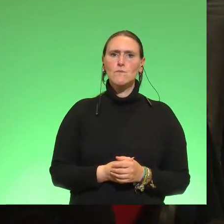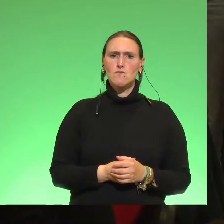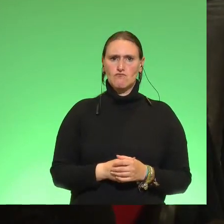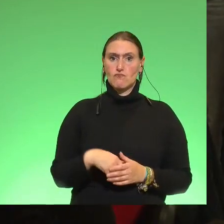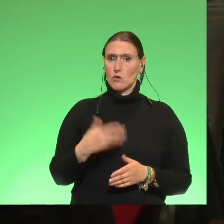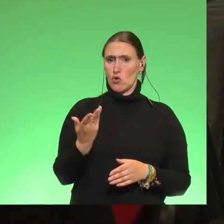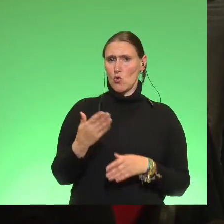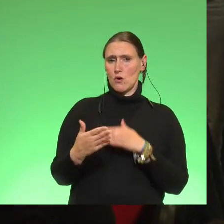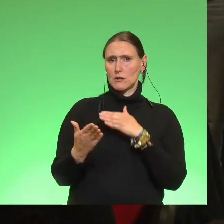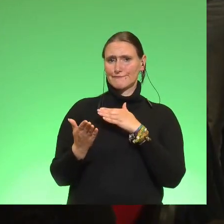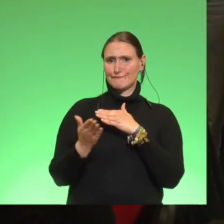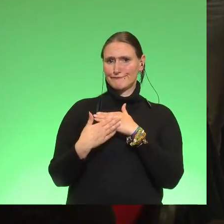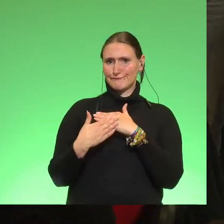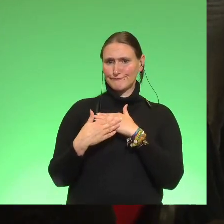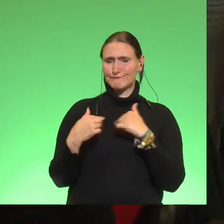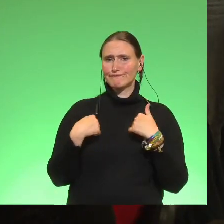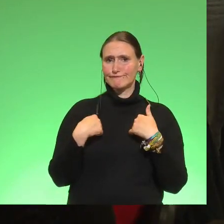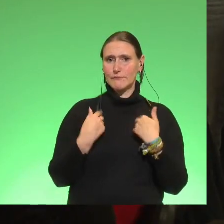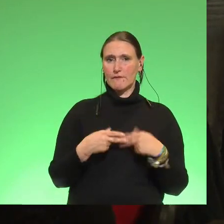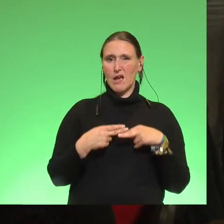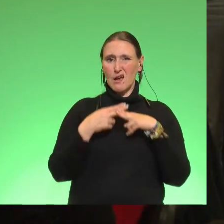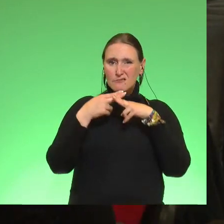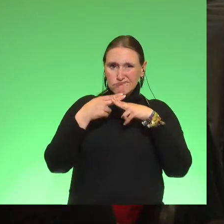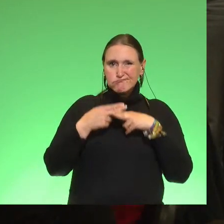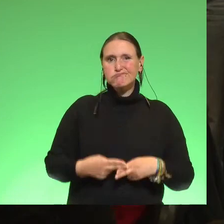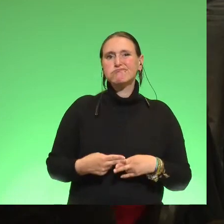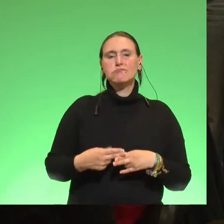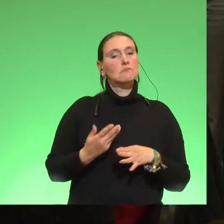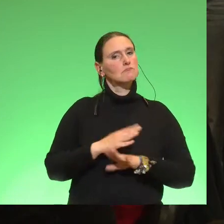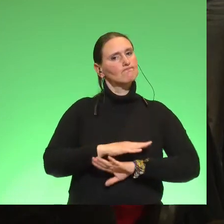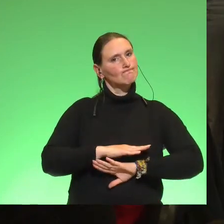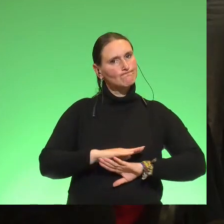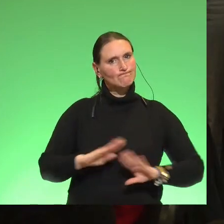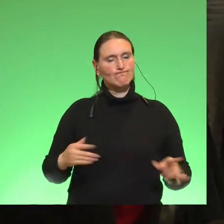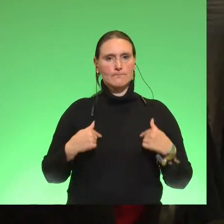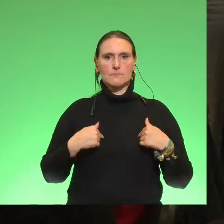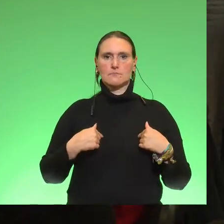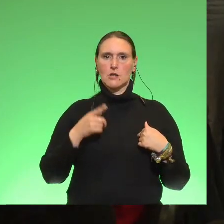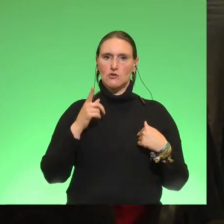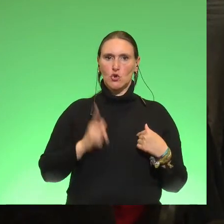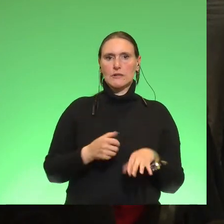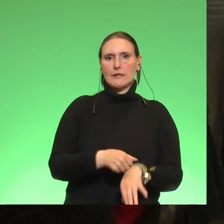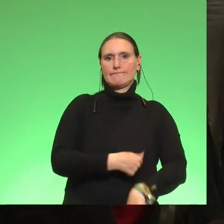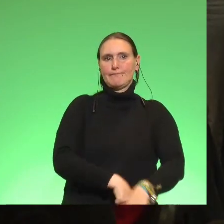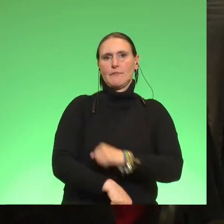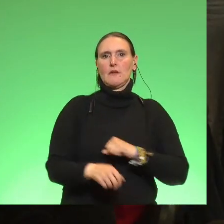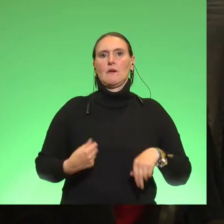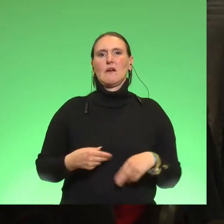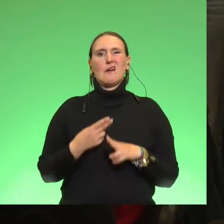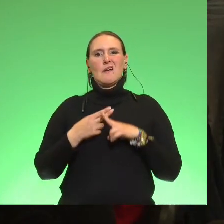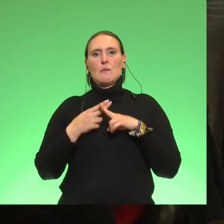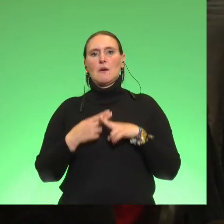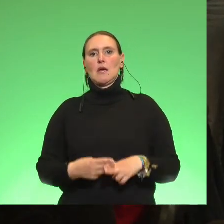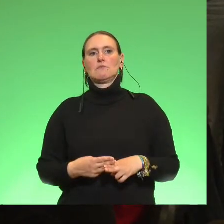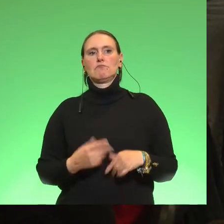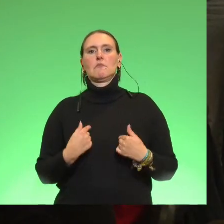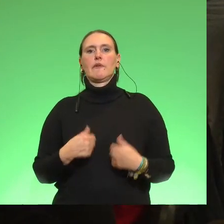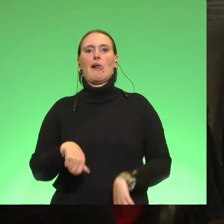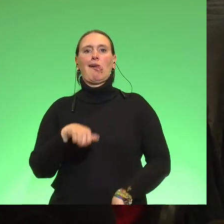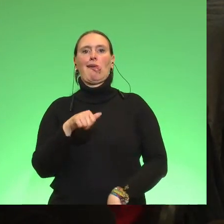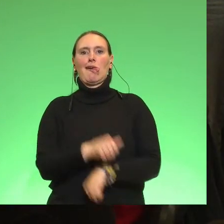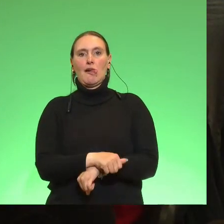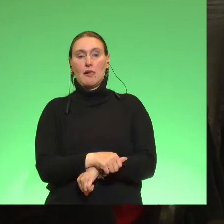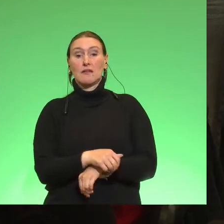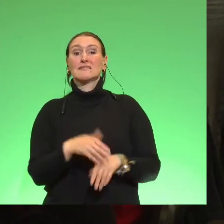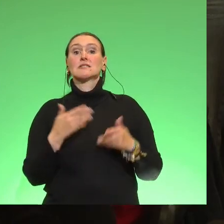passive, because passiveness is enslavement, but to become active and to listen to